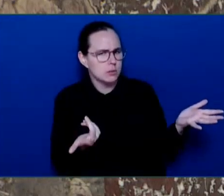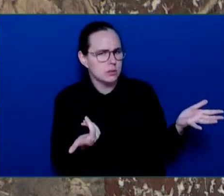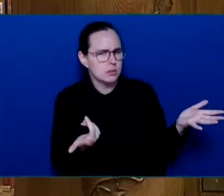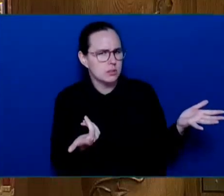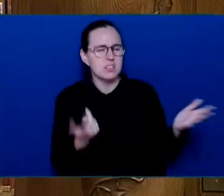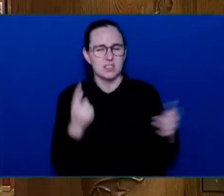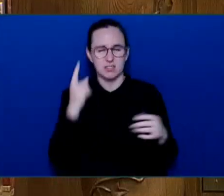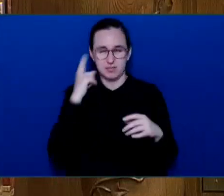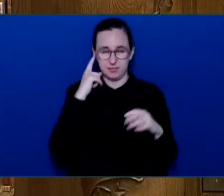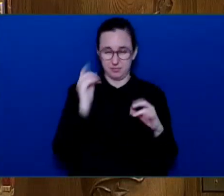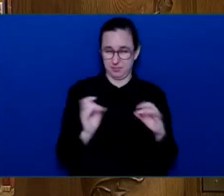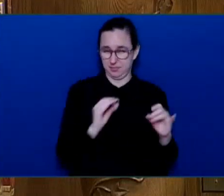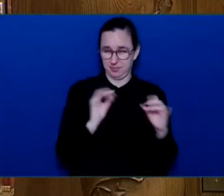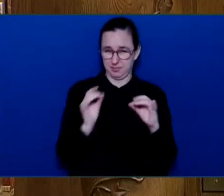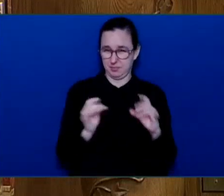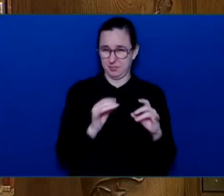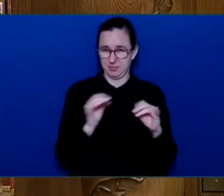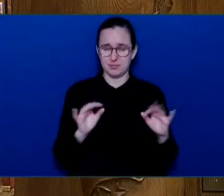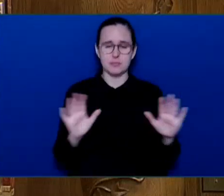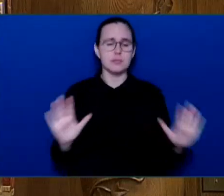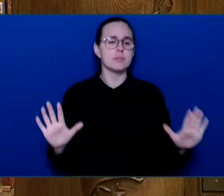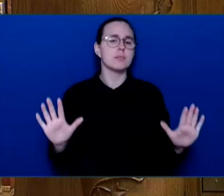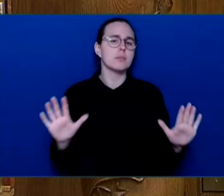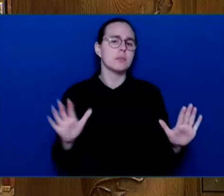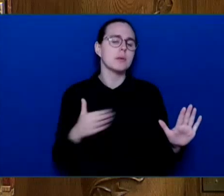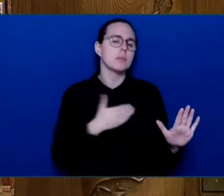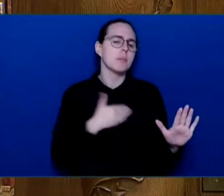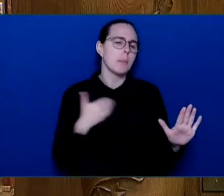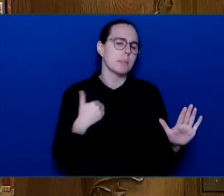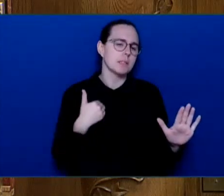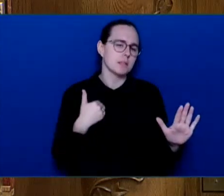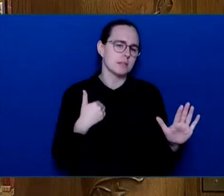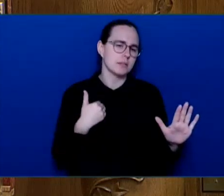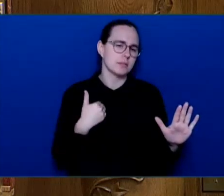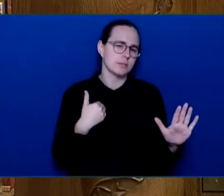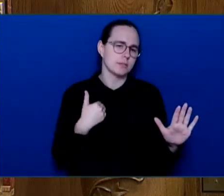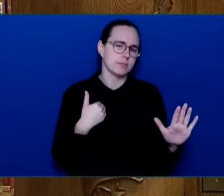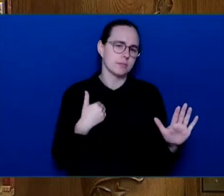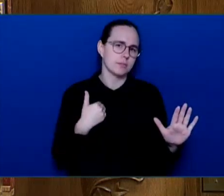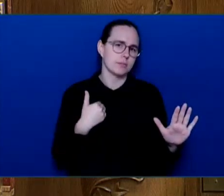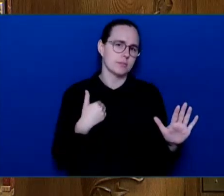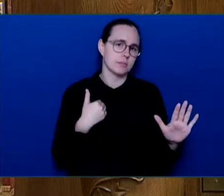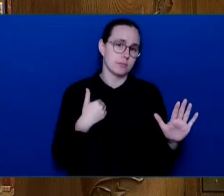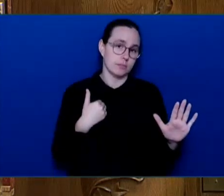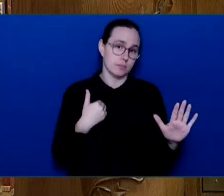Members will come to order. We're going to warm up Christy Clark's LNG plant. Members.